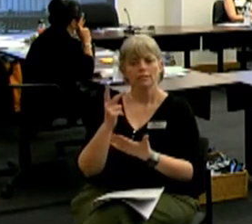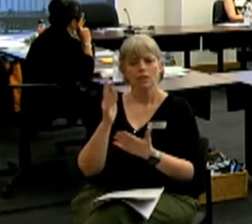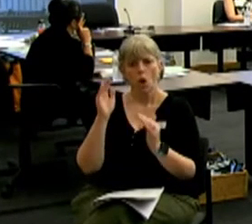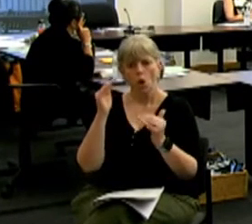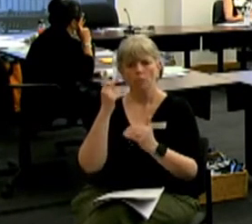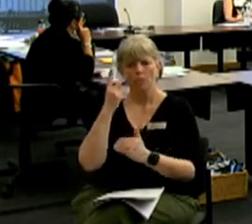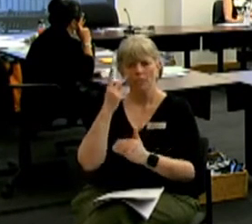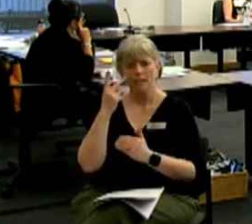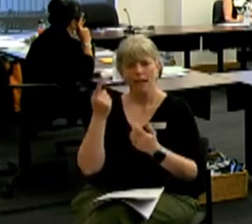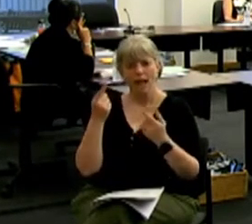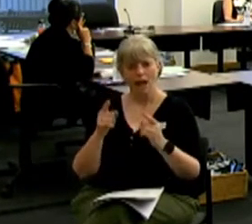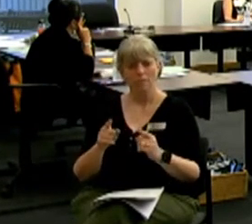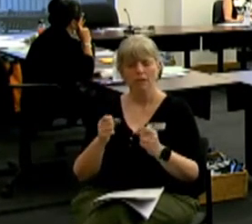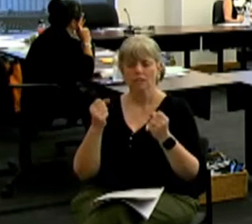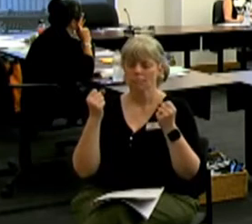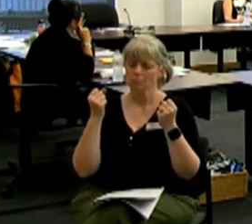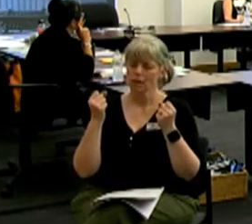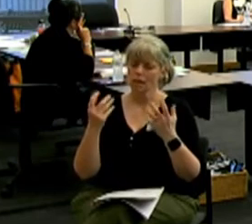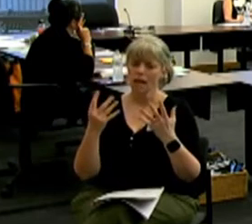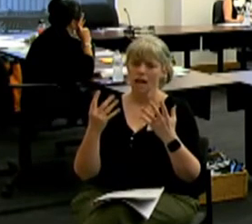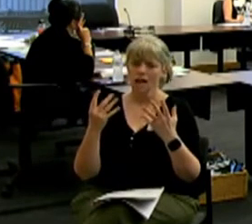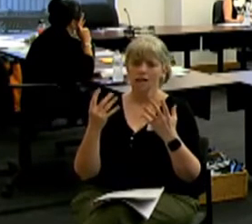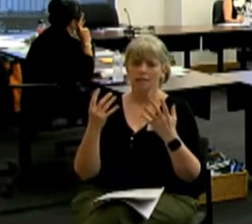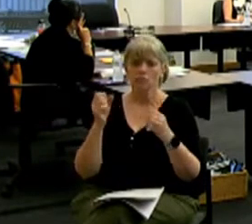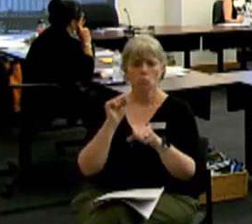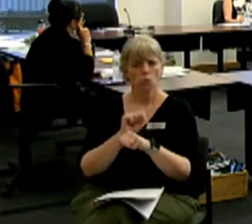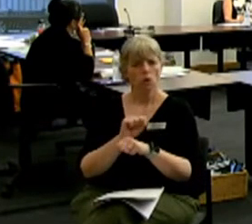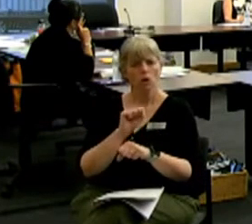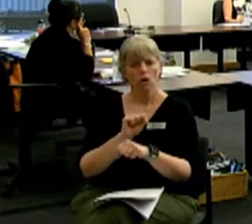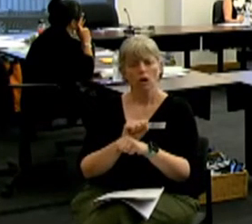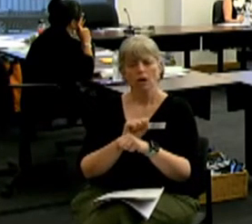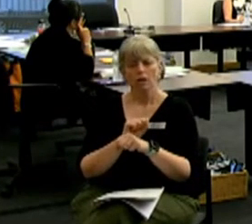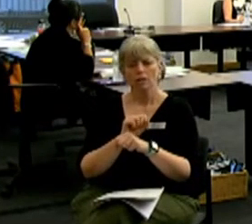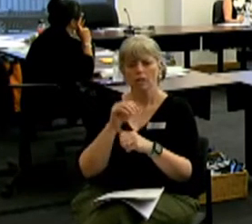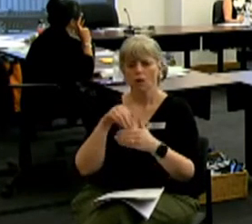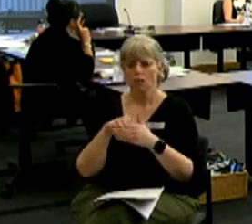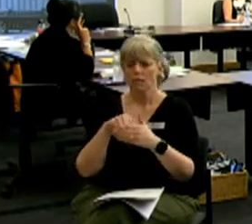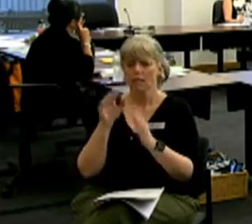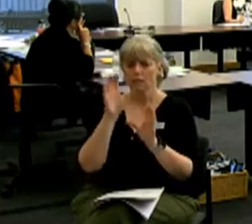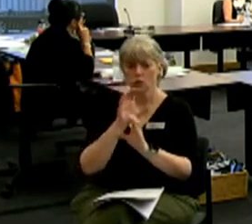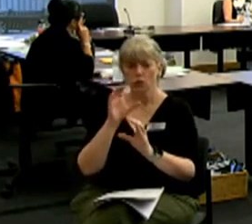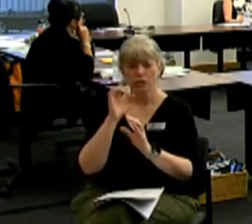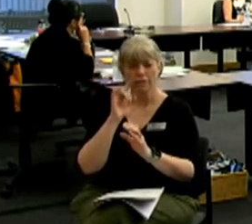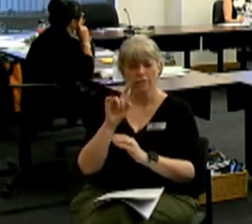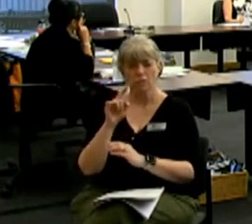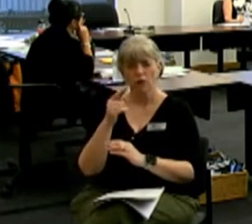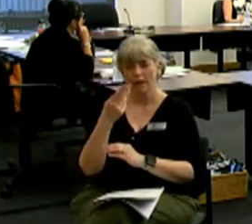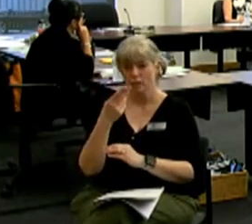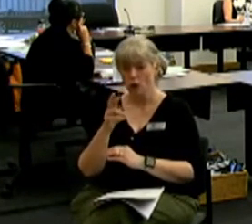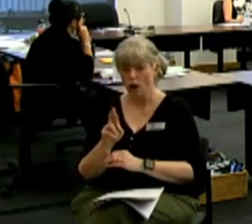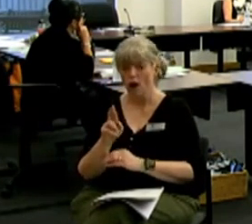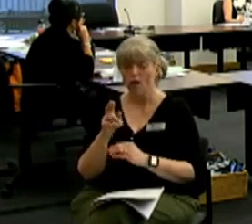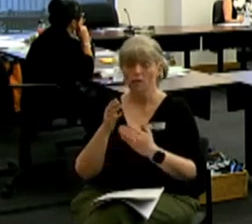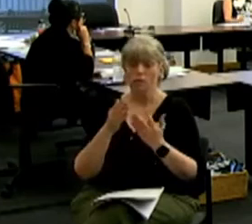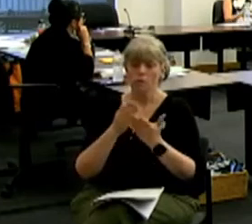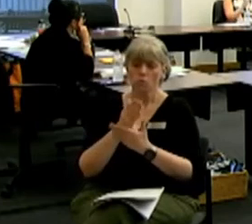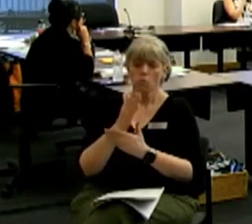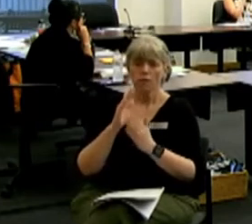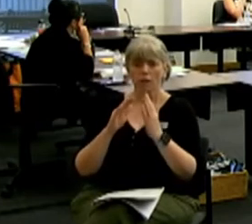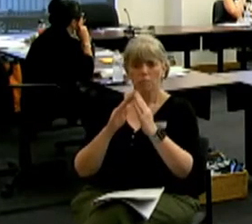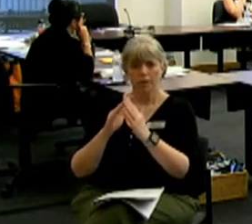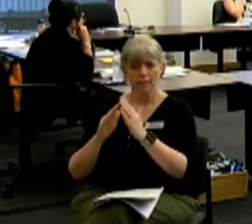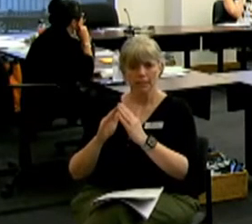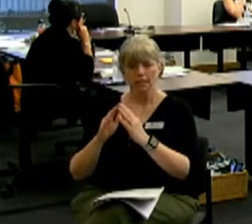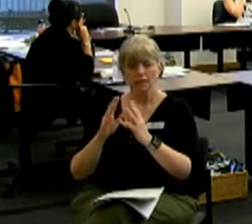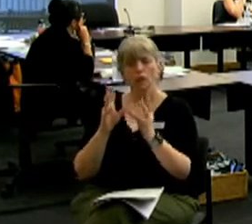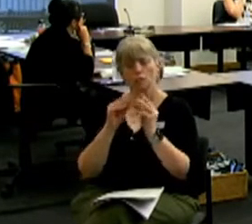happen. There's tremendous amount of work that goes into searching through HR, through the committees, et cetera,